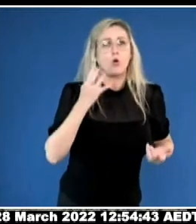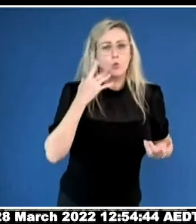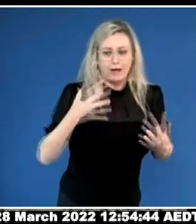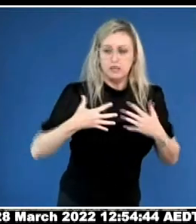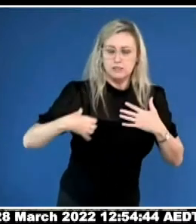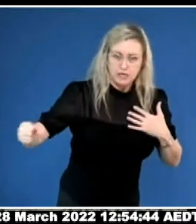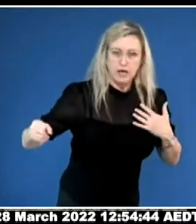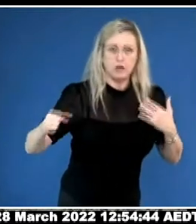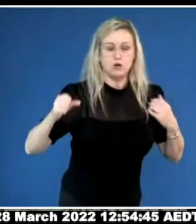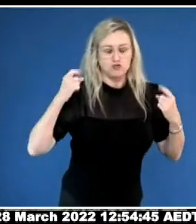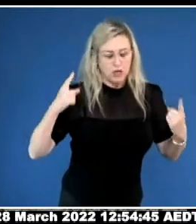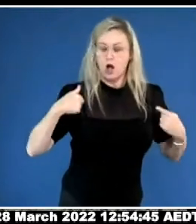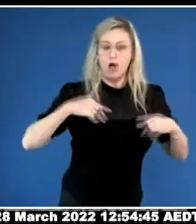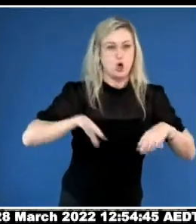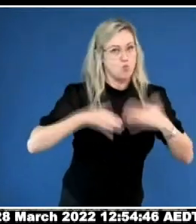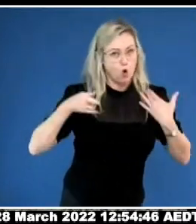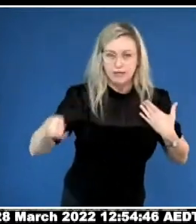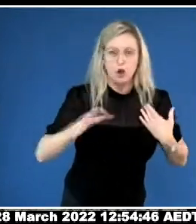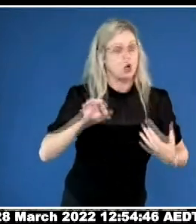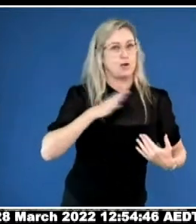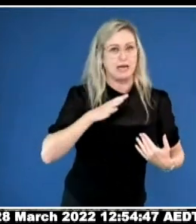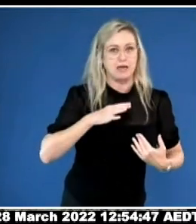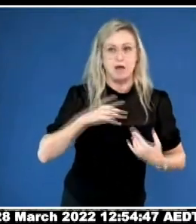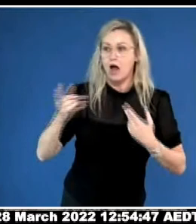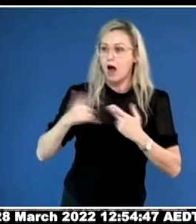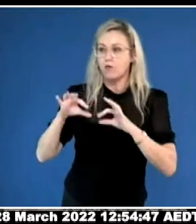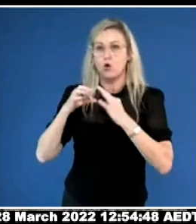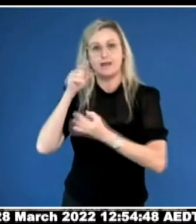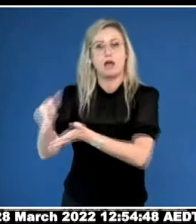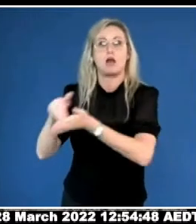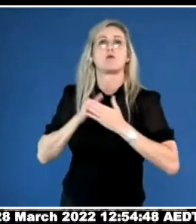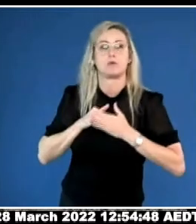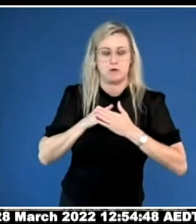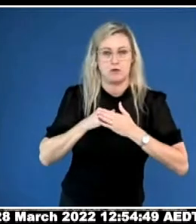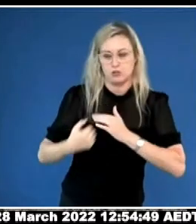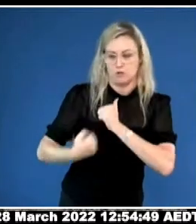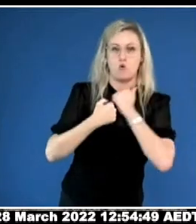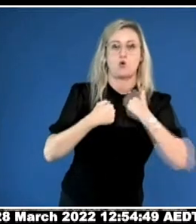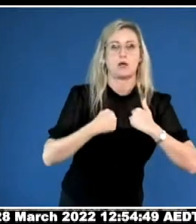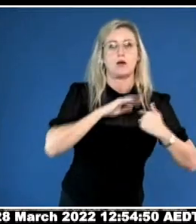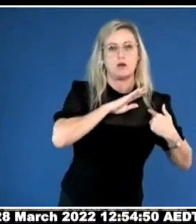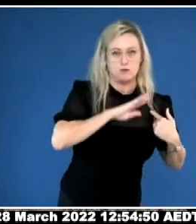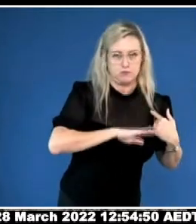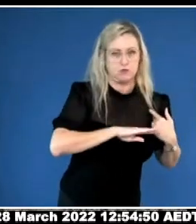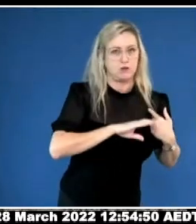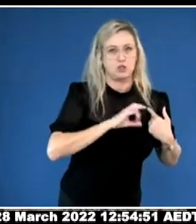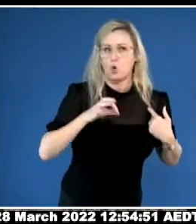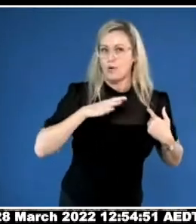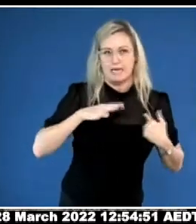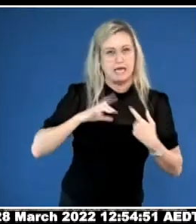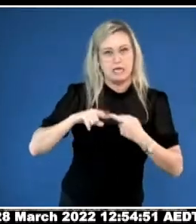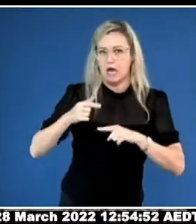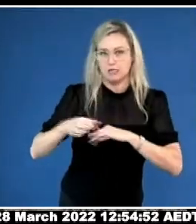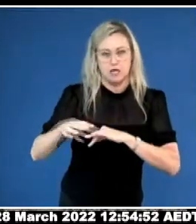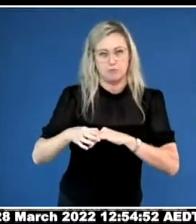him in my life anymore, unless he was to get help. Yeah. Well, you said that funding gave you, as